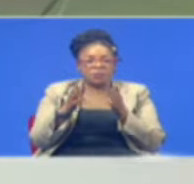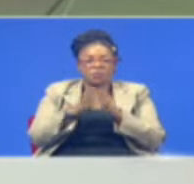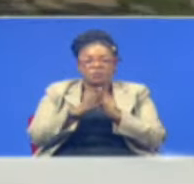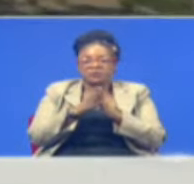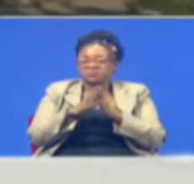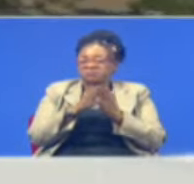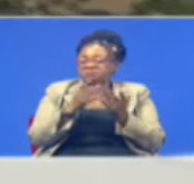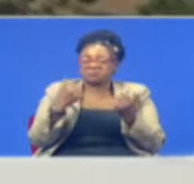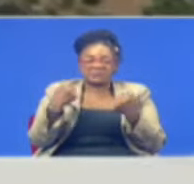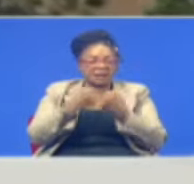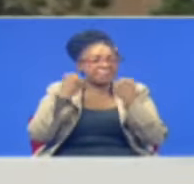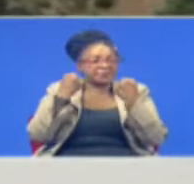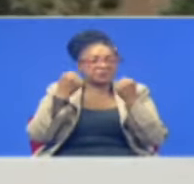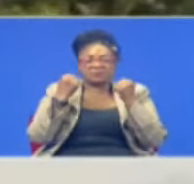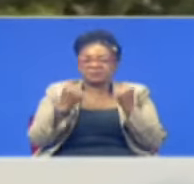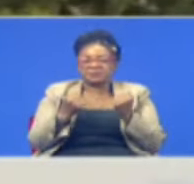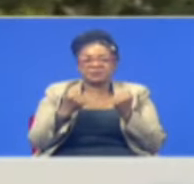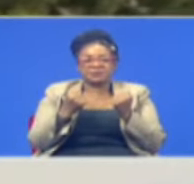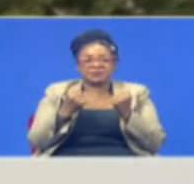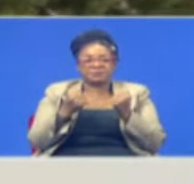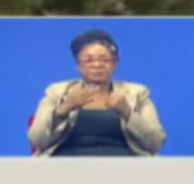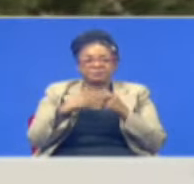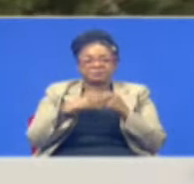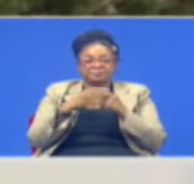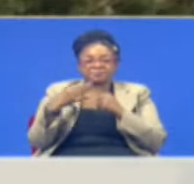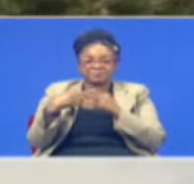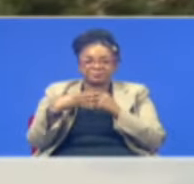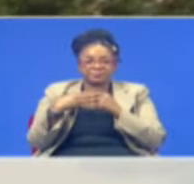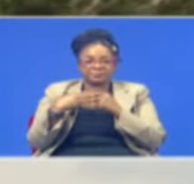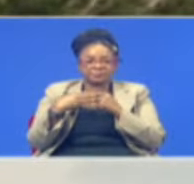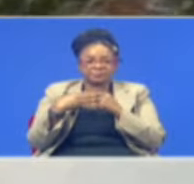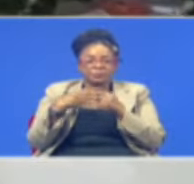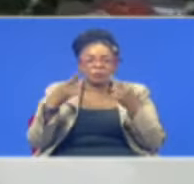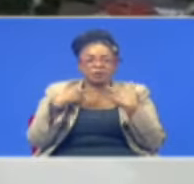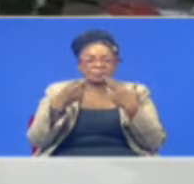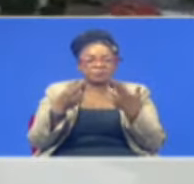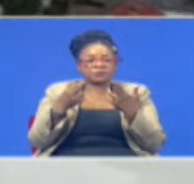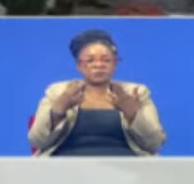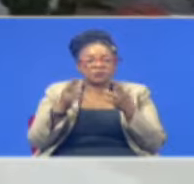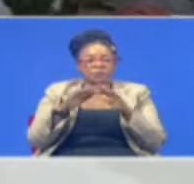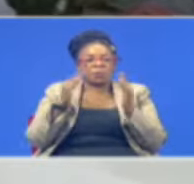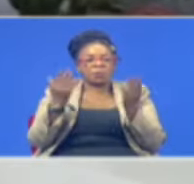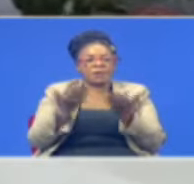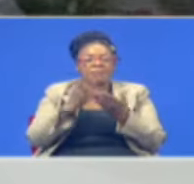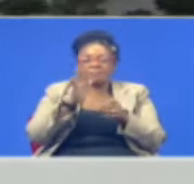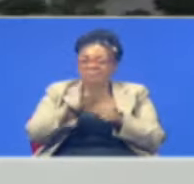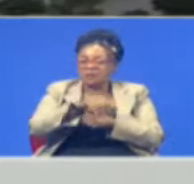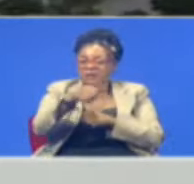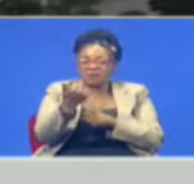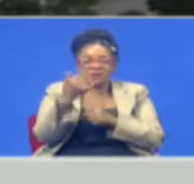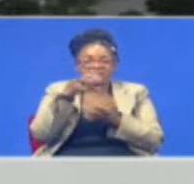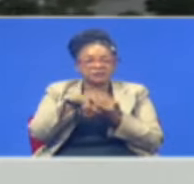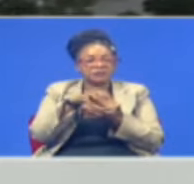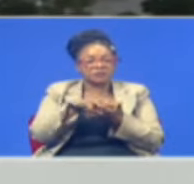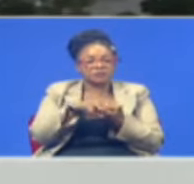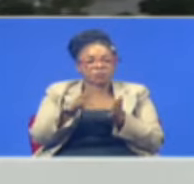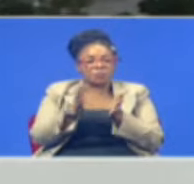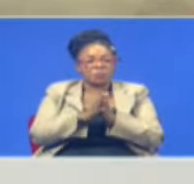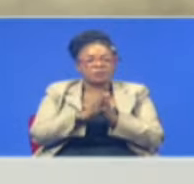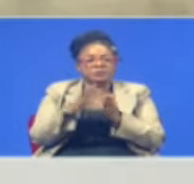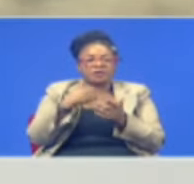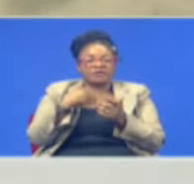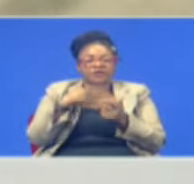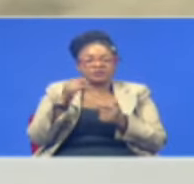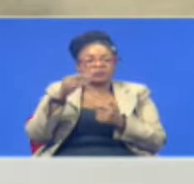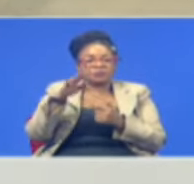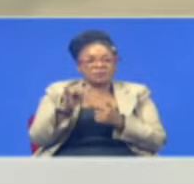impacts. In total, at least 98 cyclones were reported across the world and many other incidents of heatwaves and wildfires.